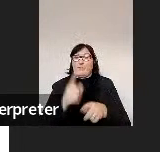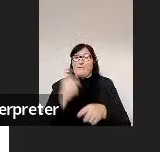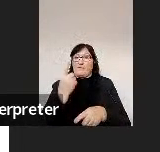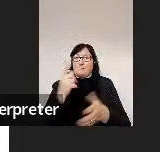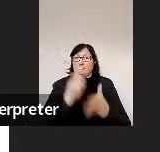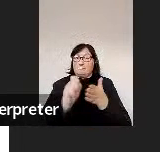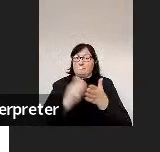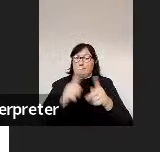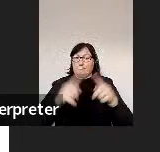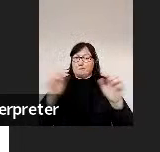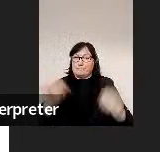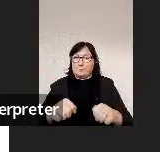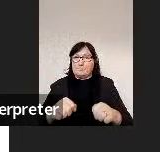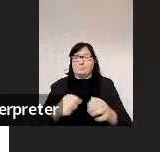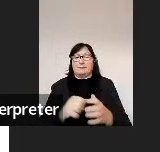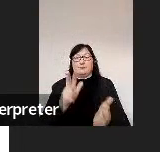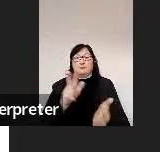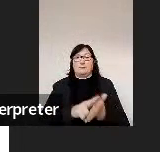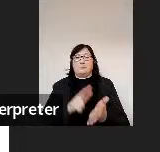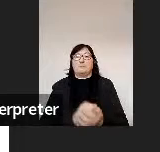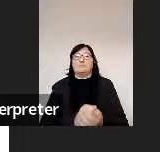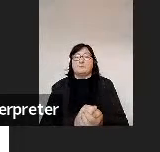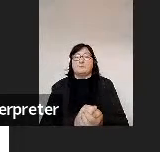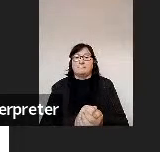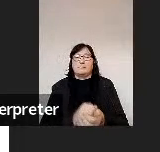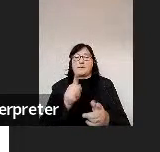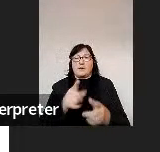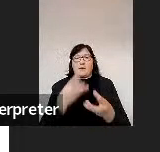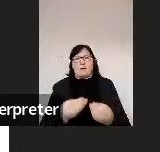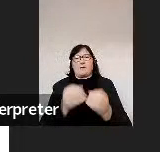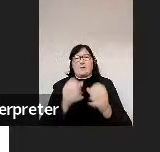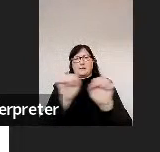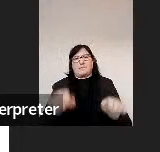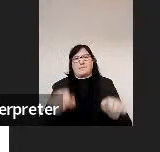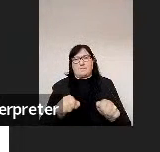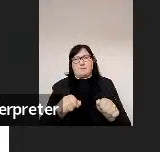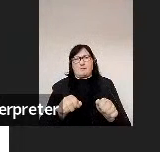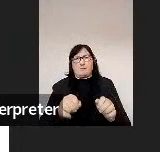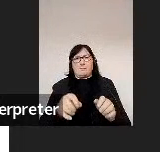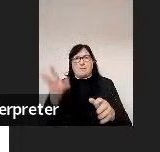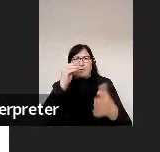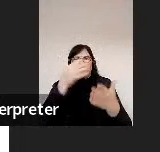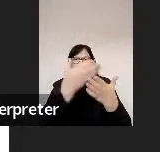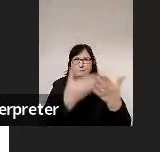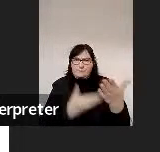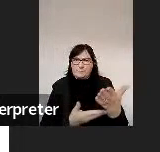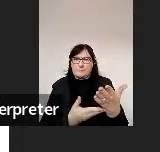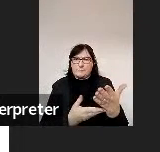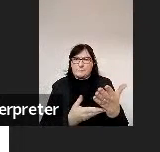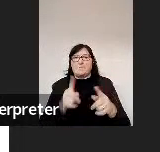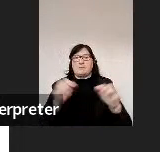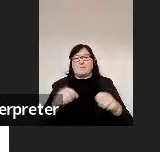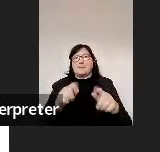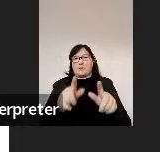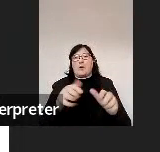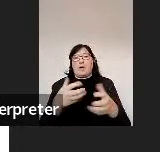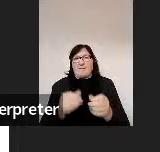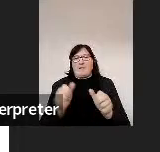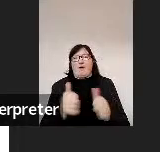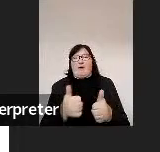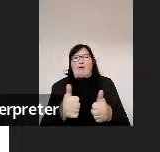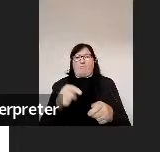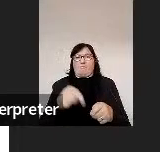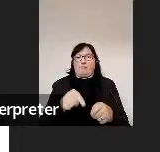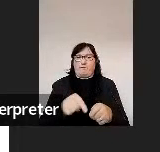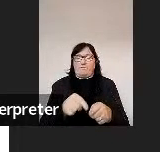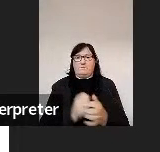system profile will be created for you, confirming that you are now active on RLA. And once your profile